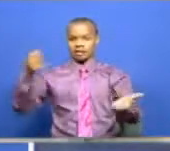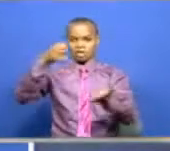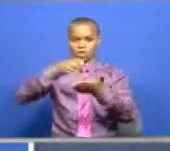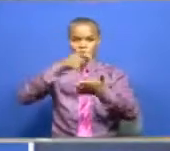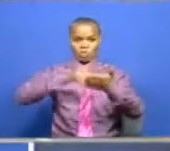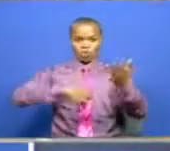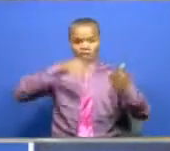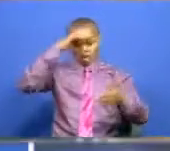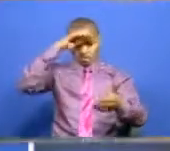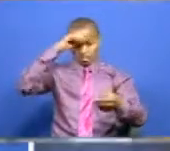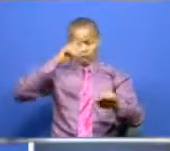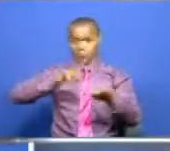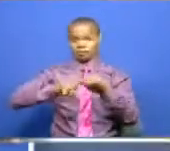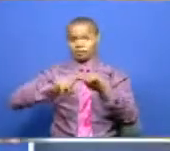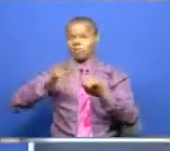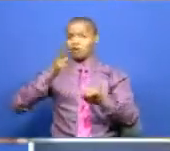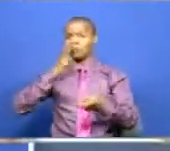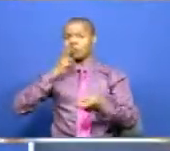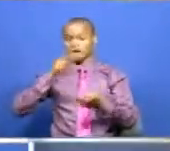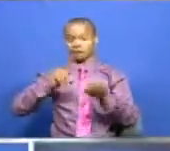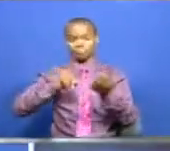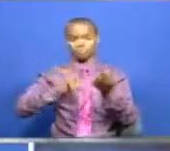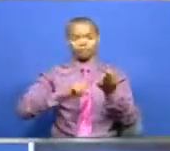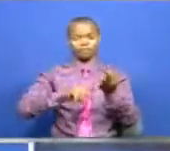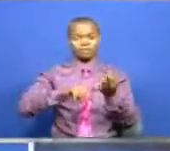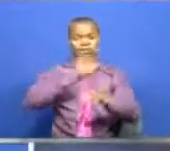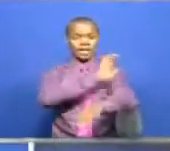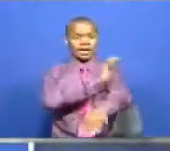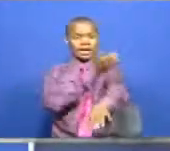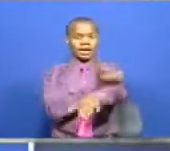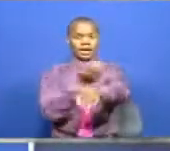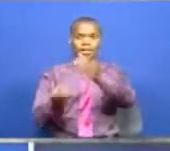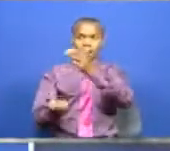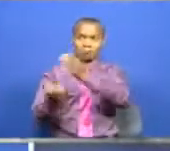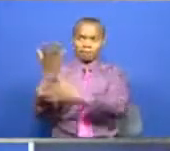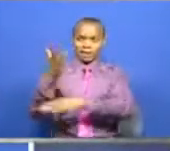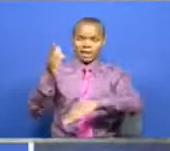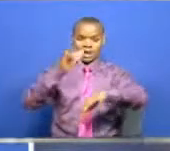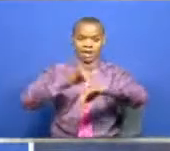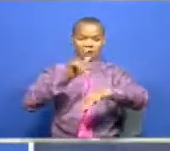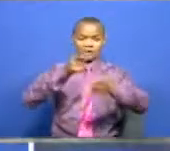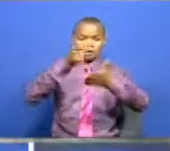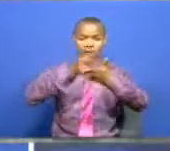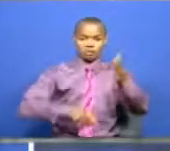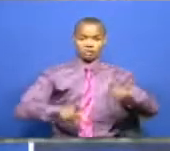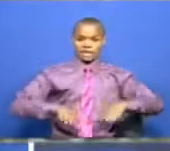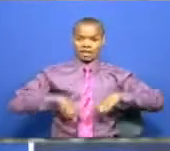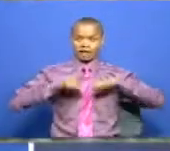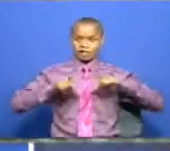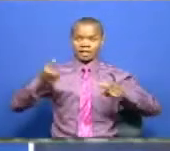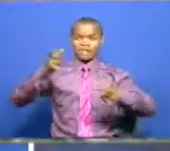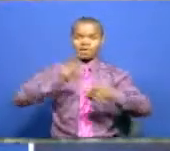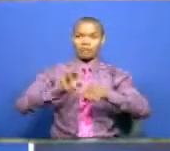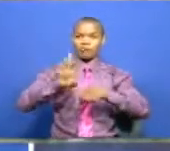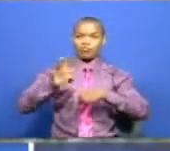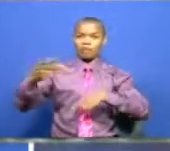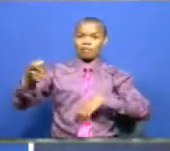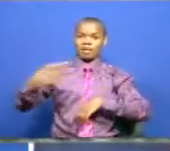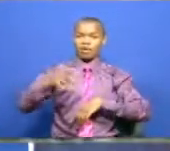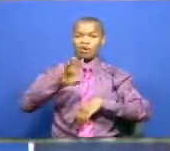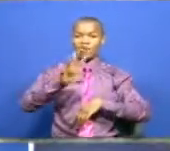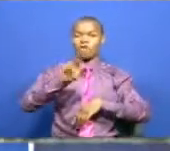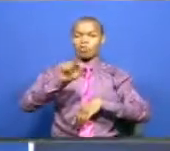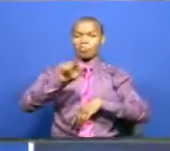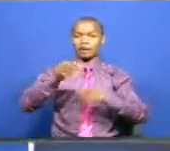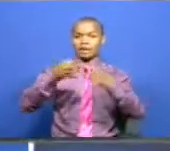alcoholic, tobacco, as well as energy products. This affected the cost of living this month, which rose to a four-month high of